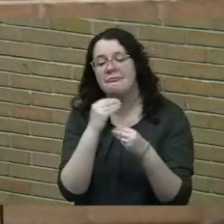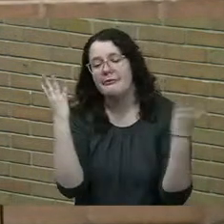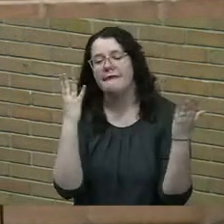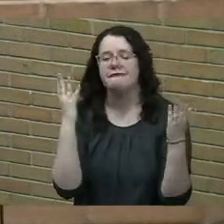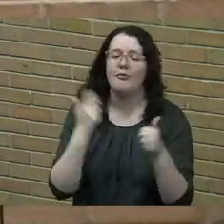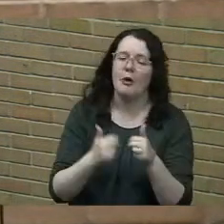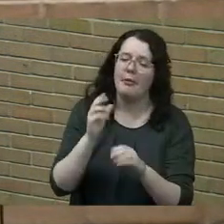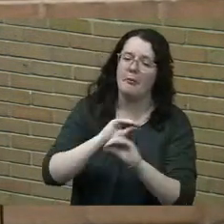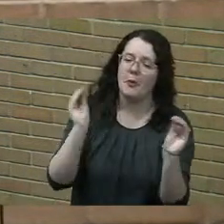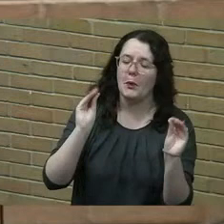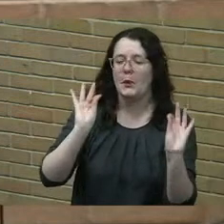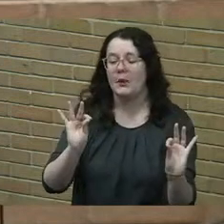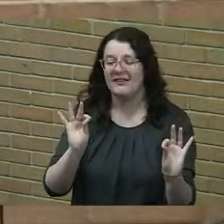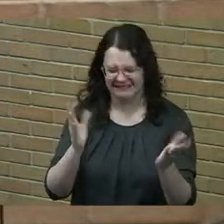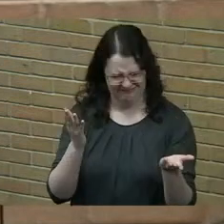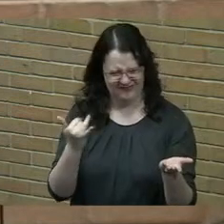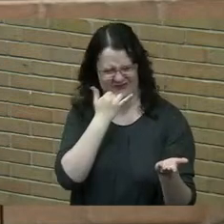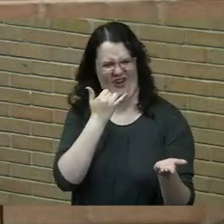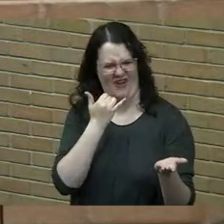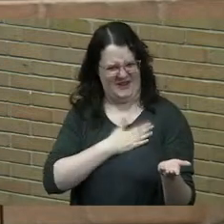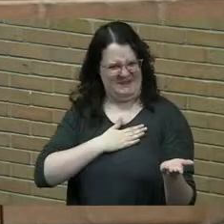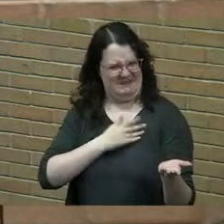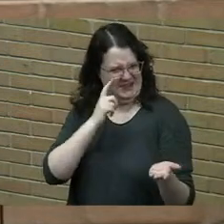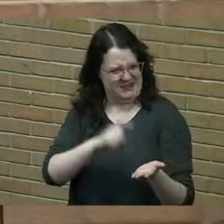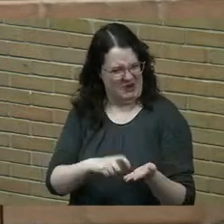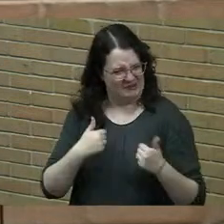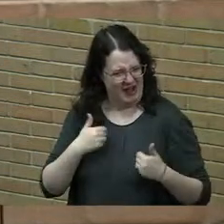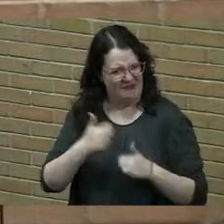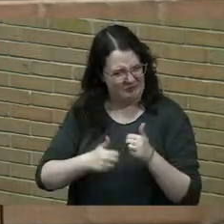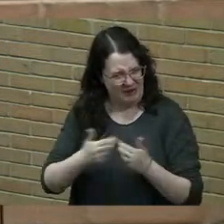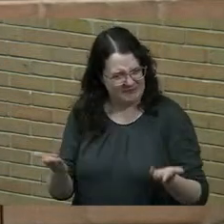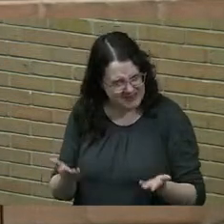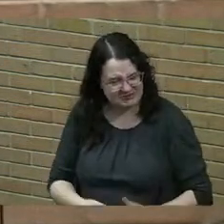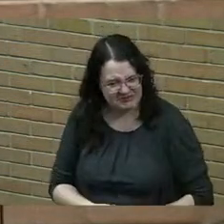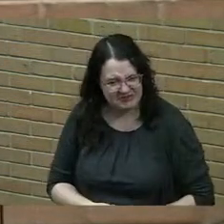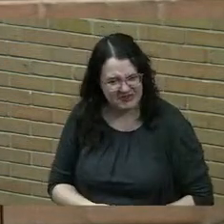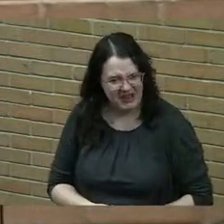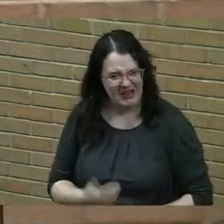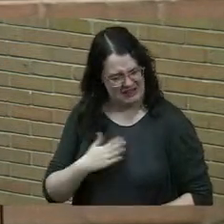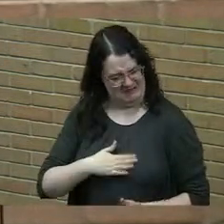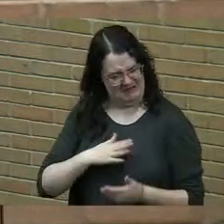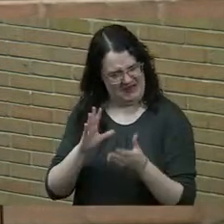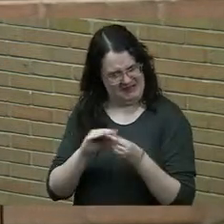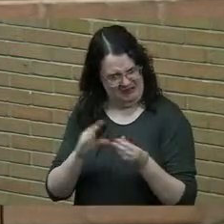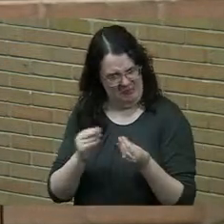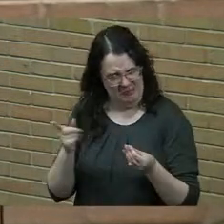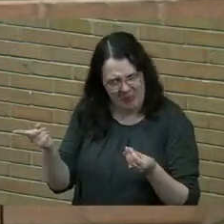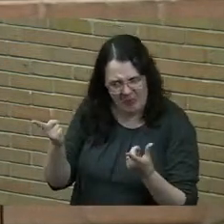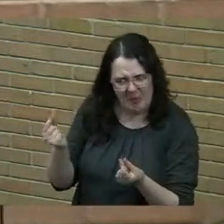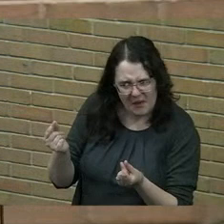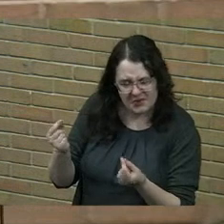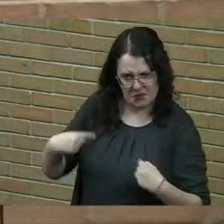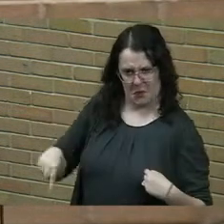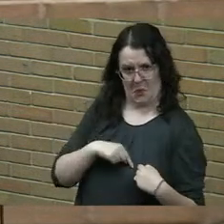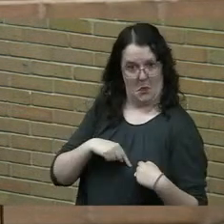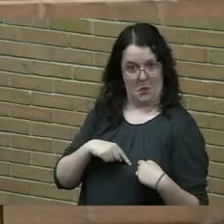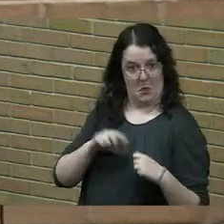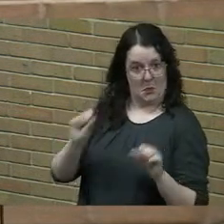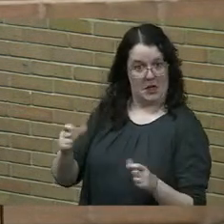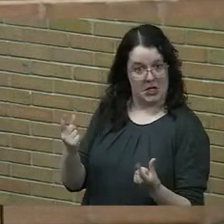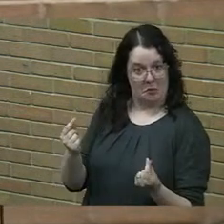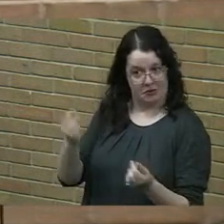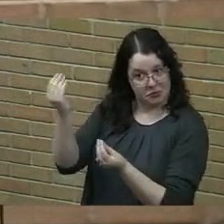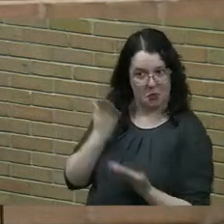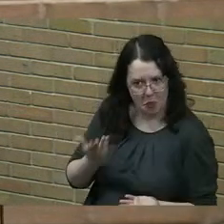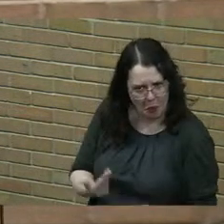is wrong. Please acknowledge that there are issues and what you're doing, and what we can do as